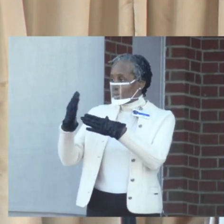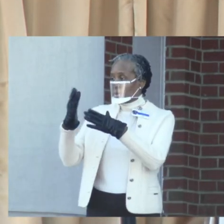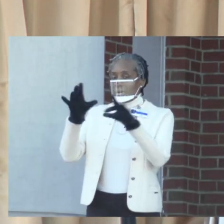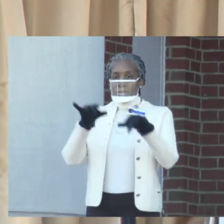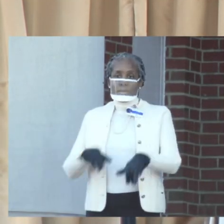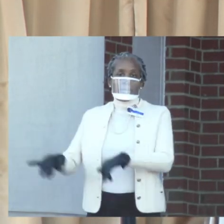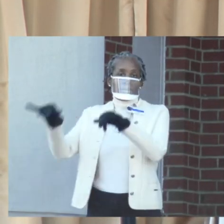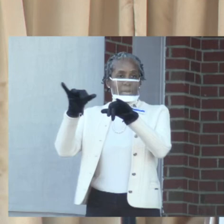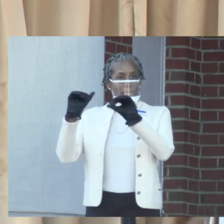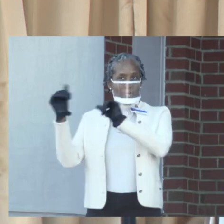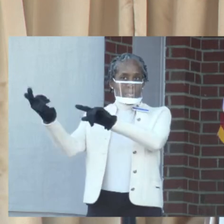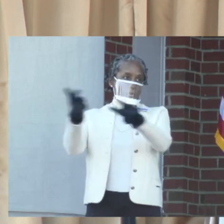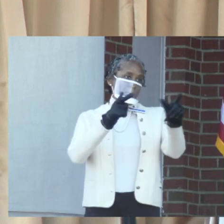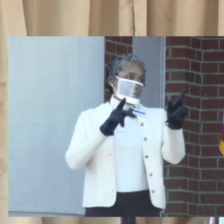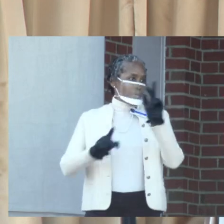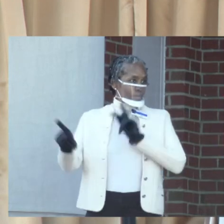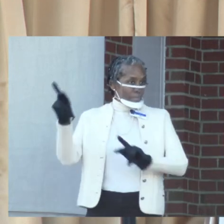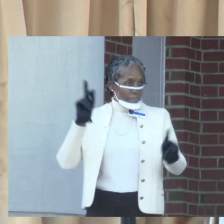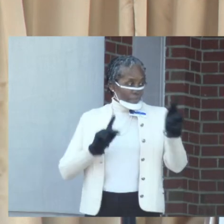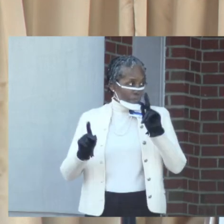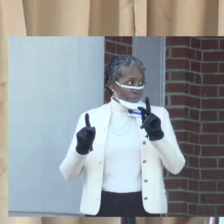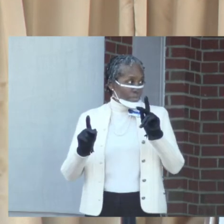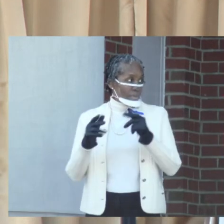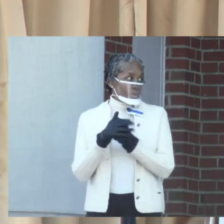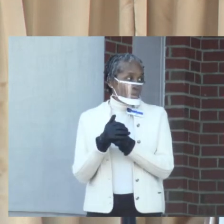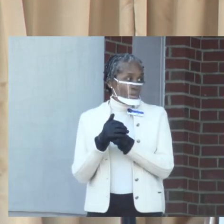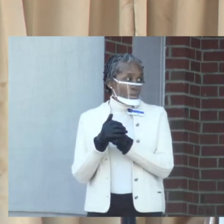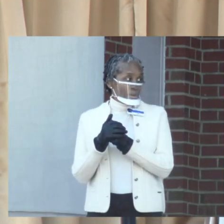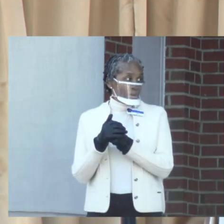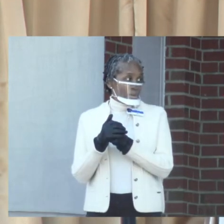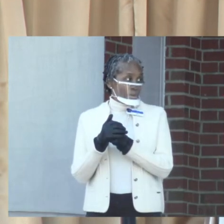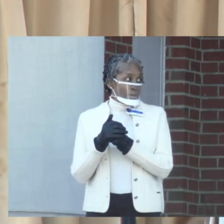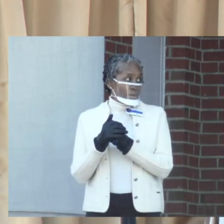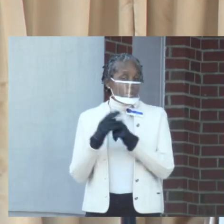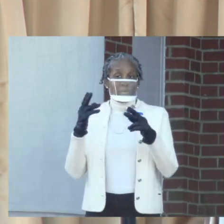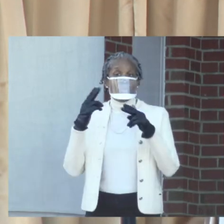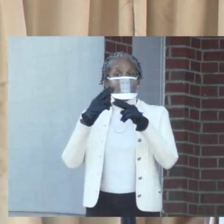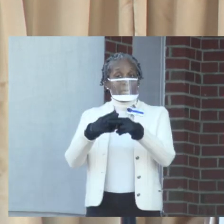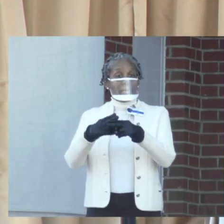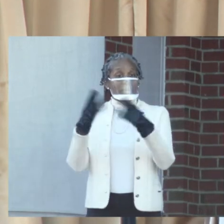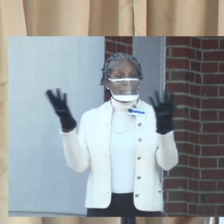common among all of us that makes us human. What would you call it?